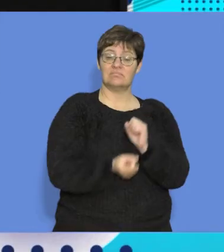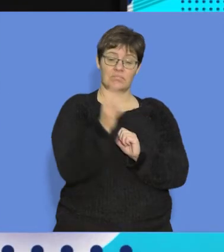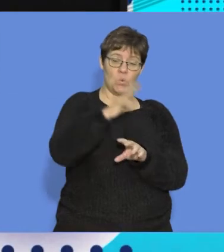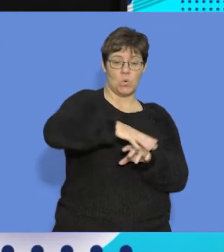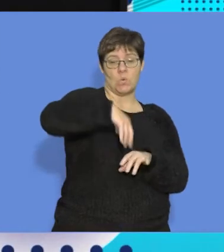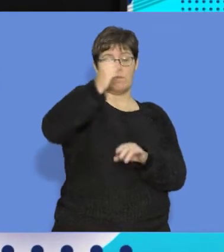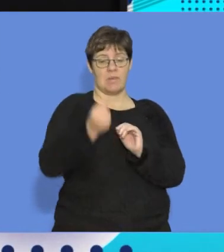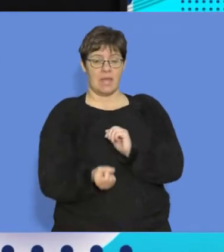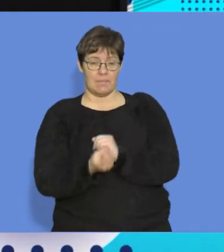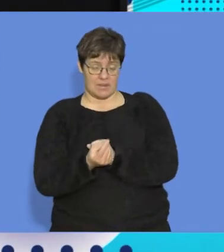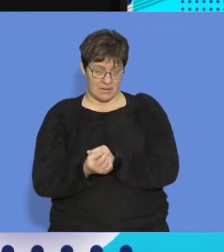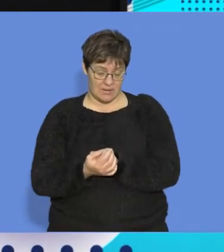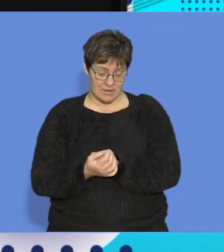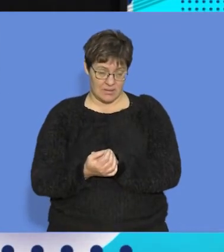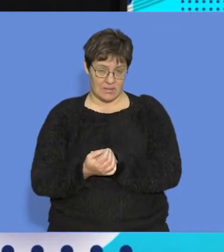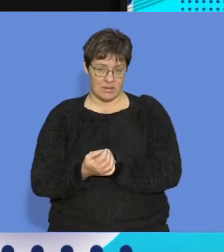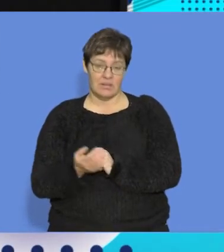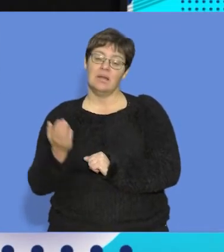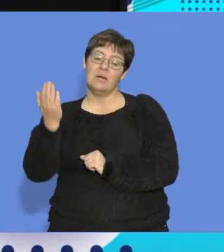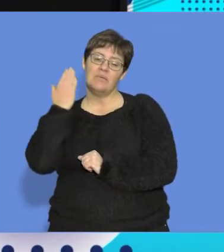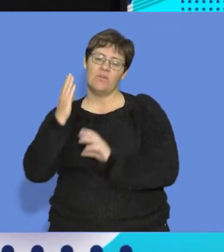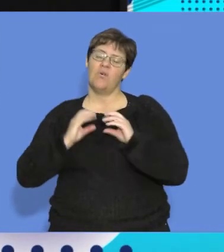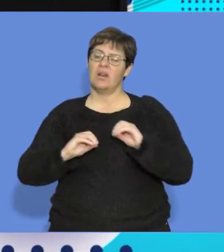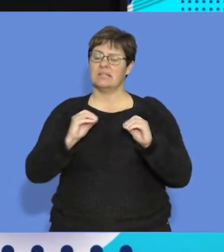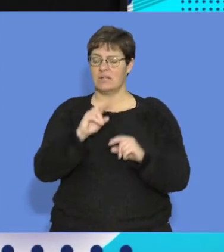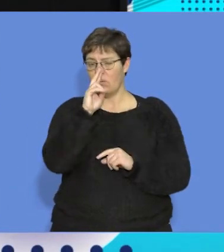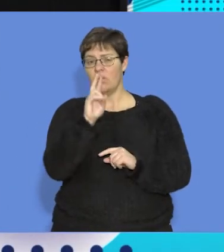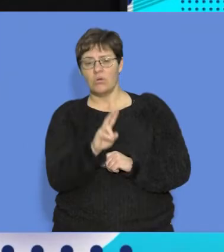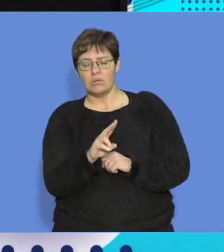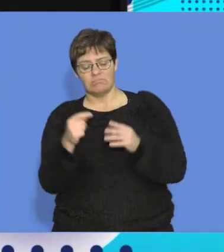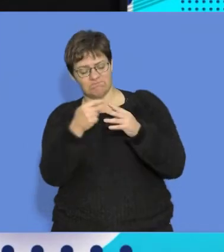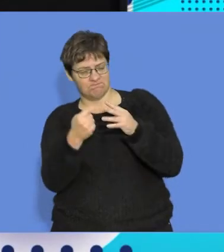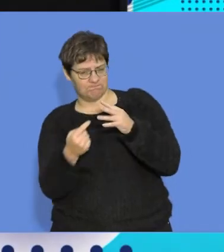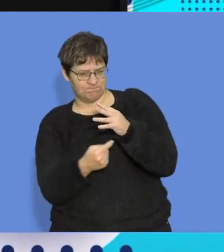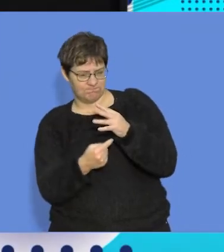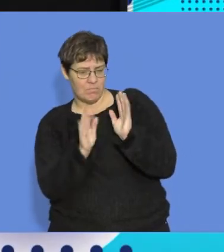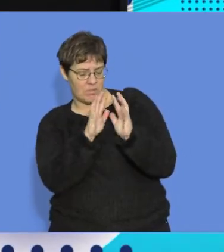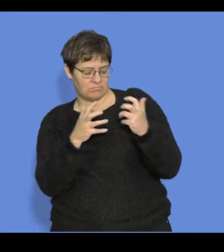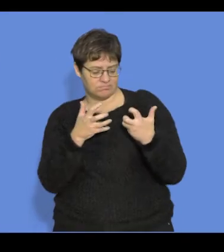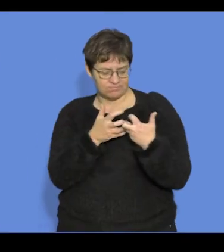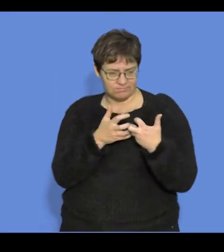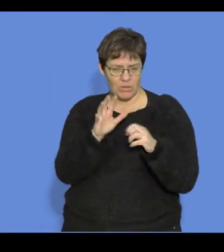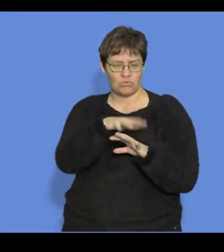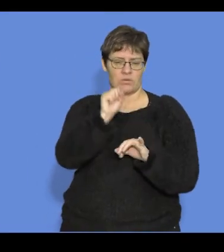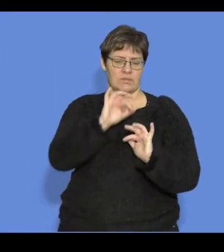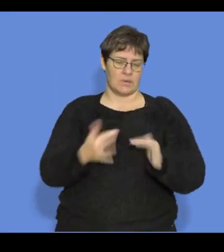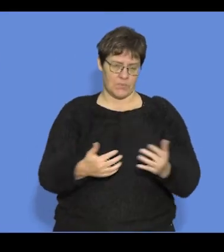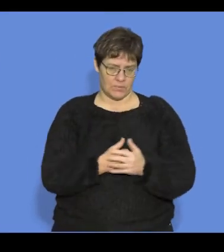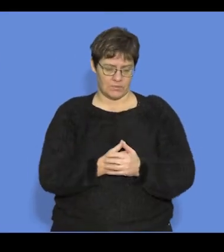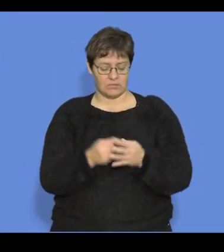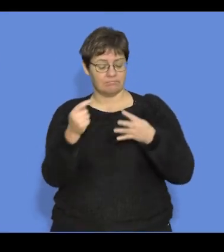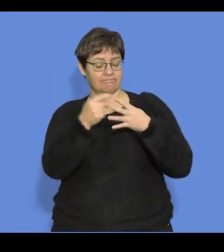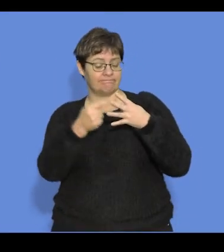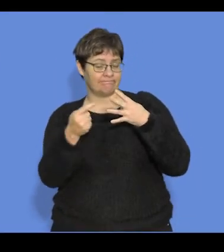occurs, and in our previous lessons we had a look at some of these and how they affect transpiration. And the factors